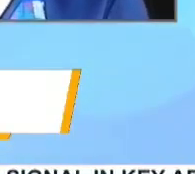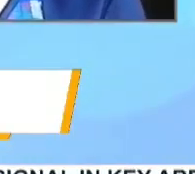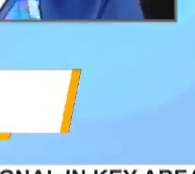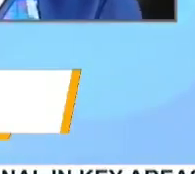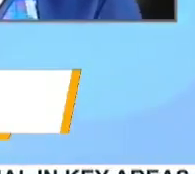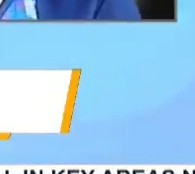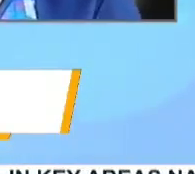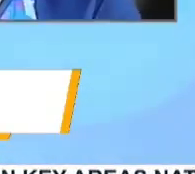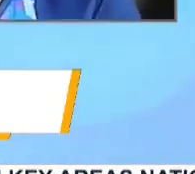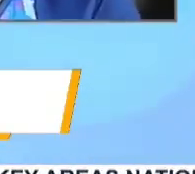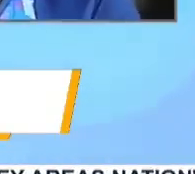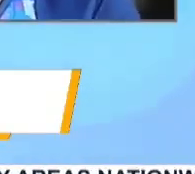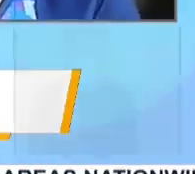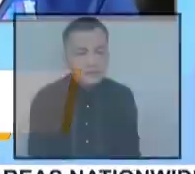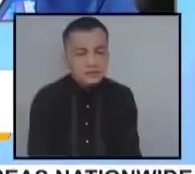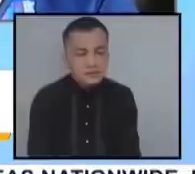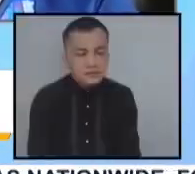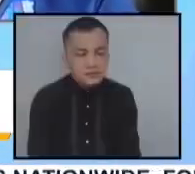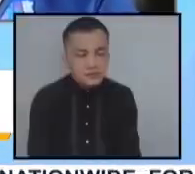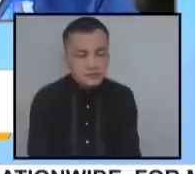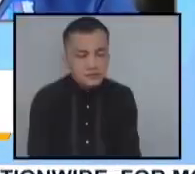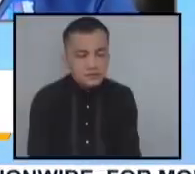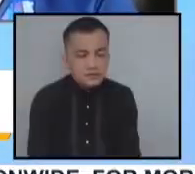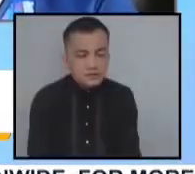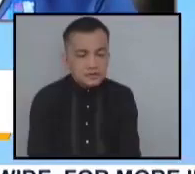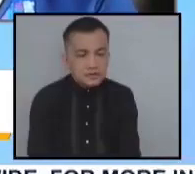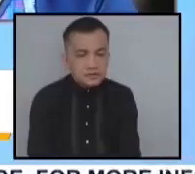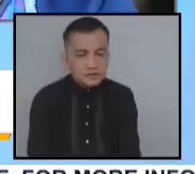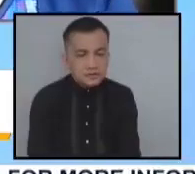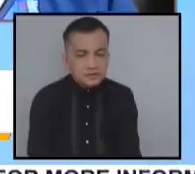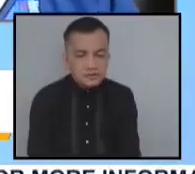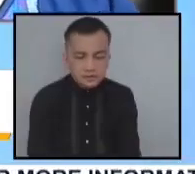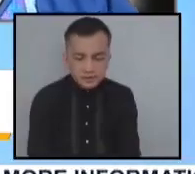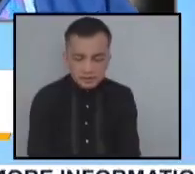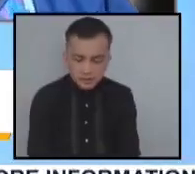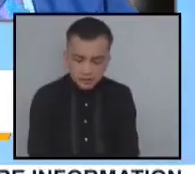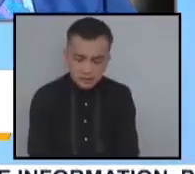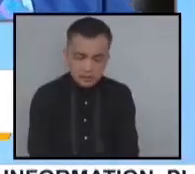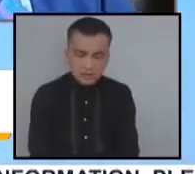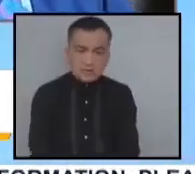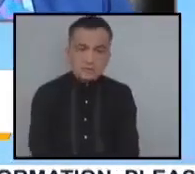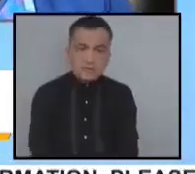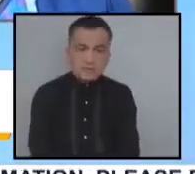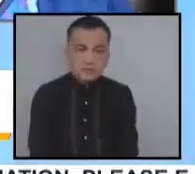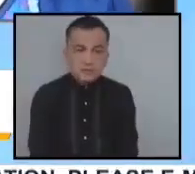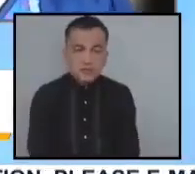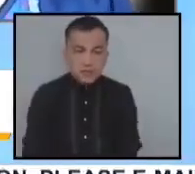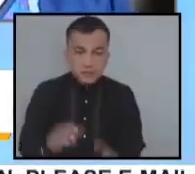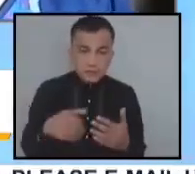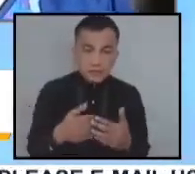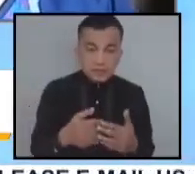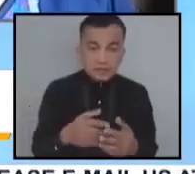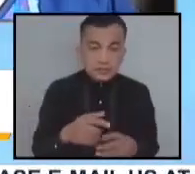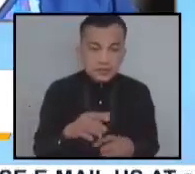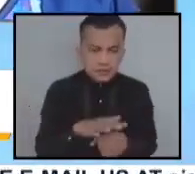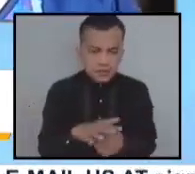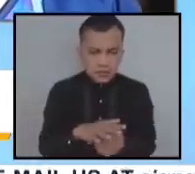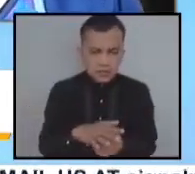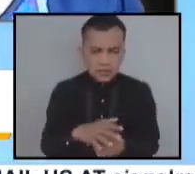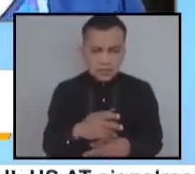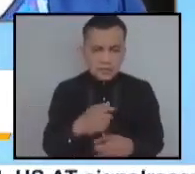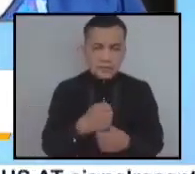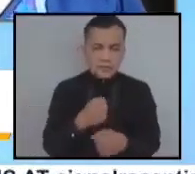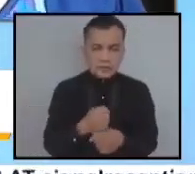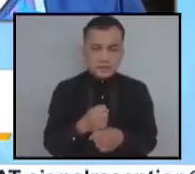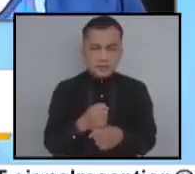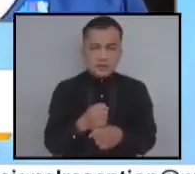We also have bags that use also the textiles. Everything is local, locally made and locally produced.